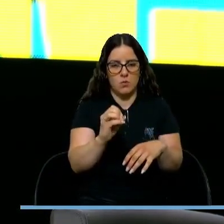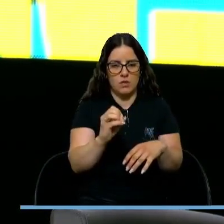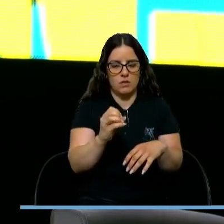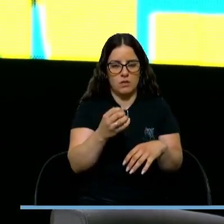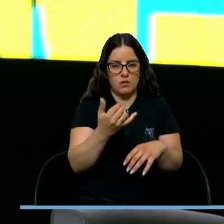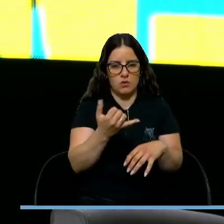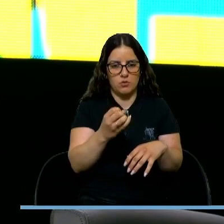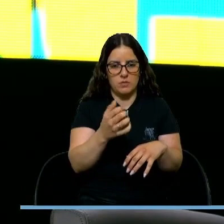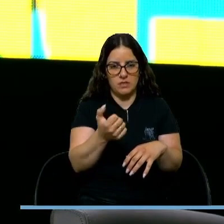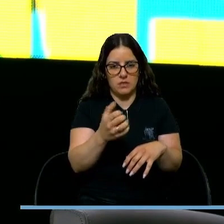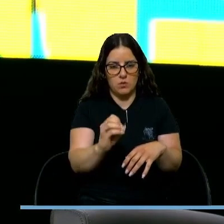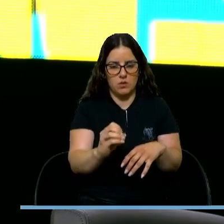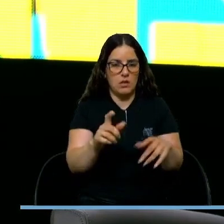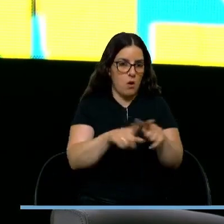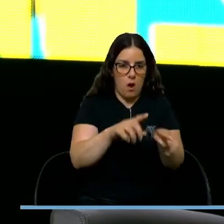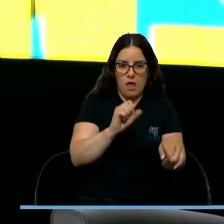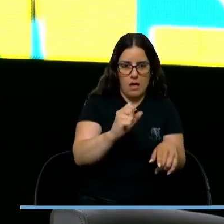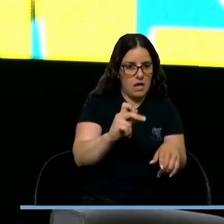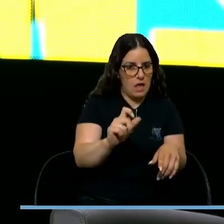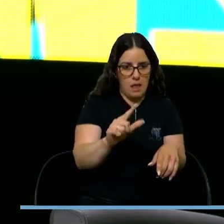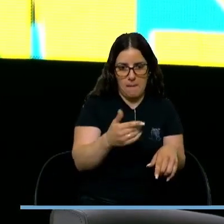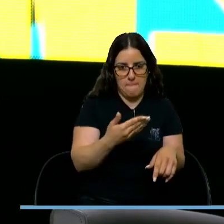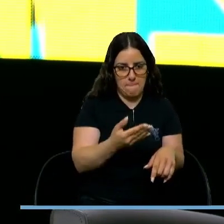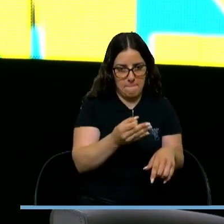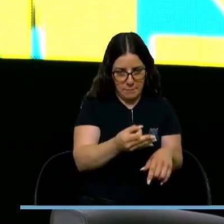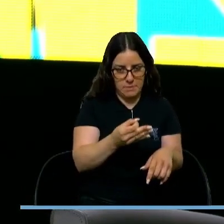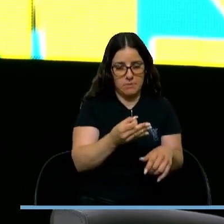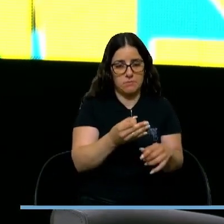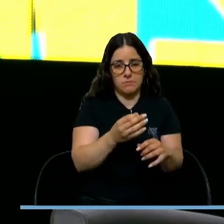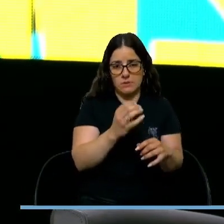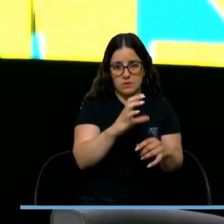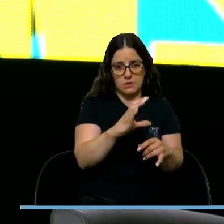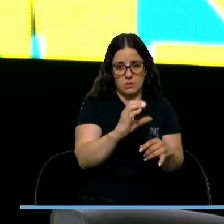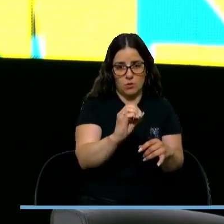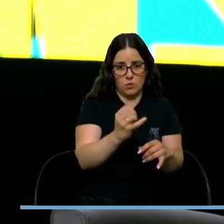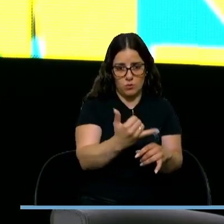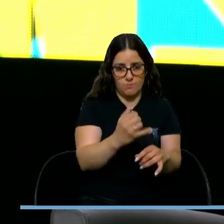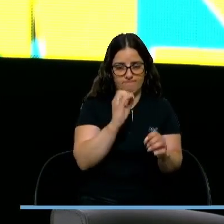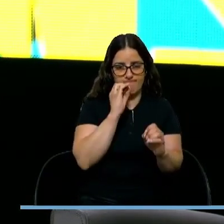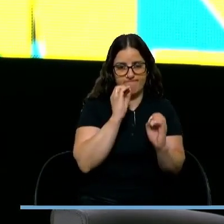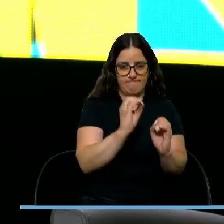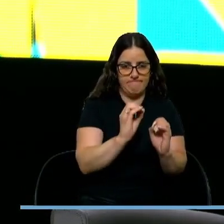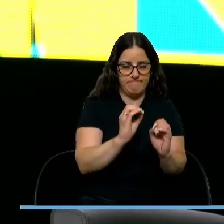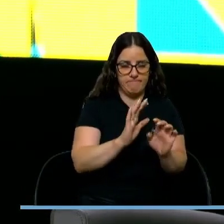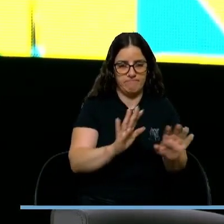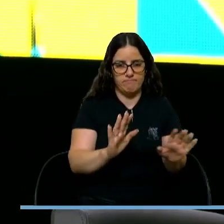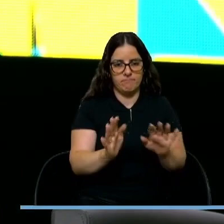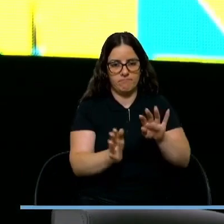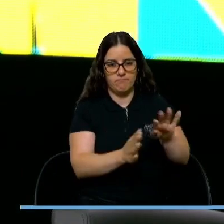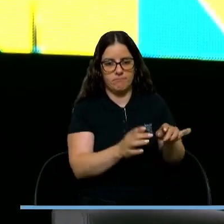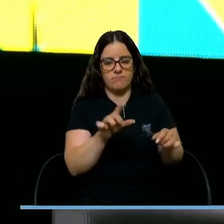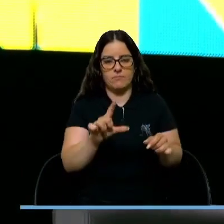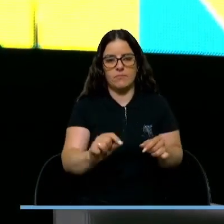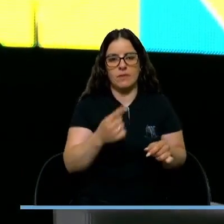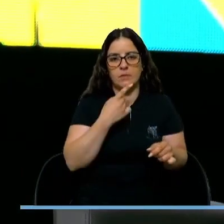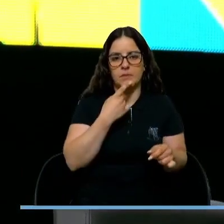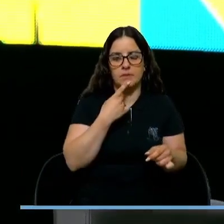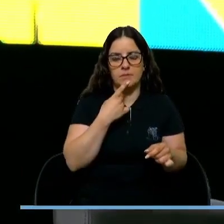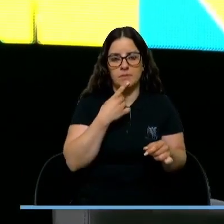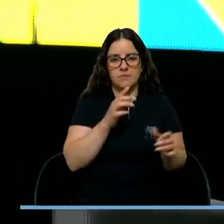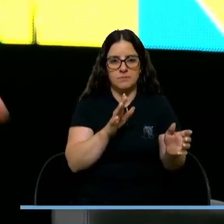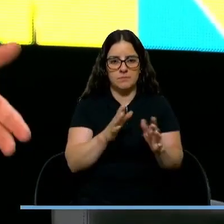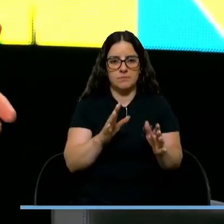by 2050, being net zero, like GALP, net zero carbon emission.